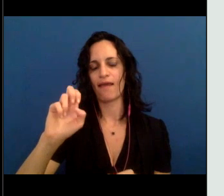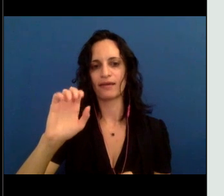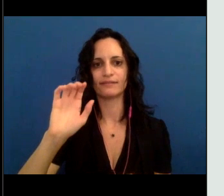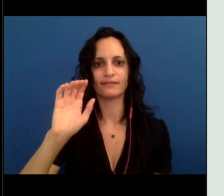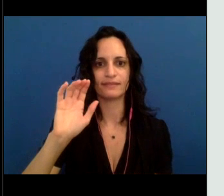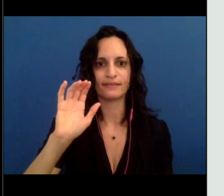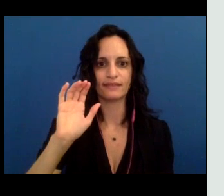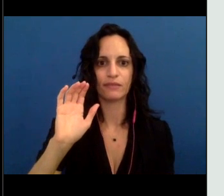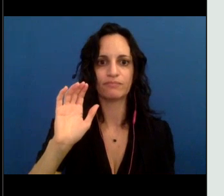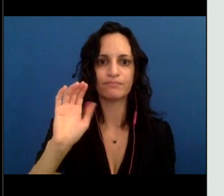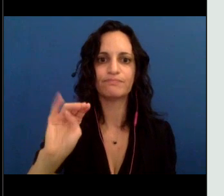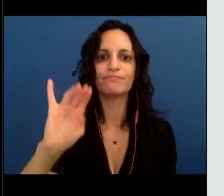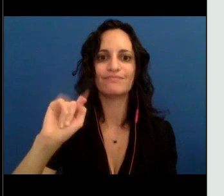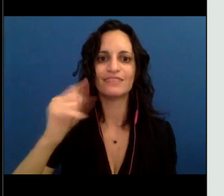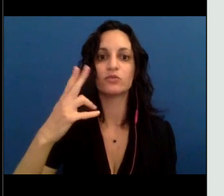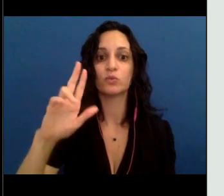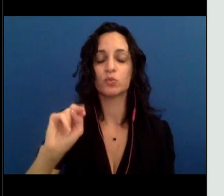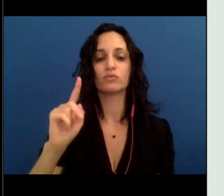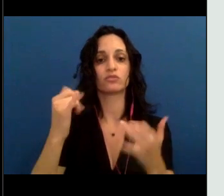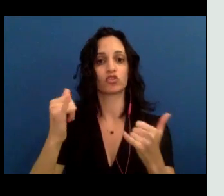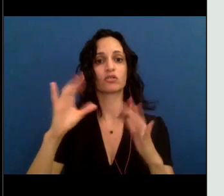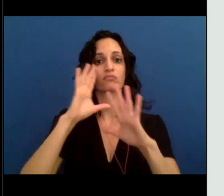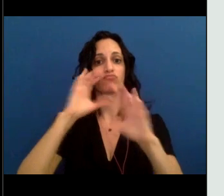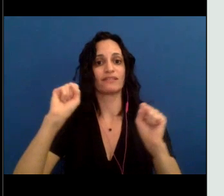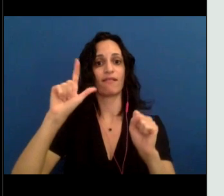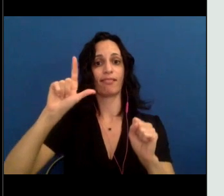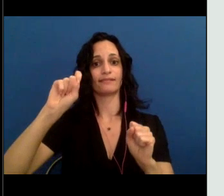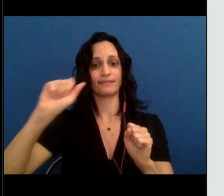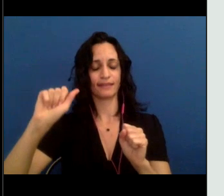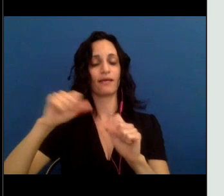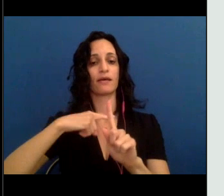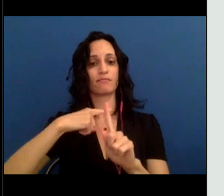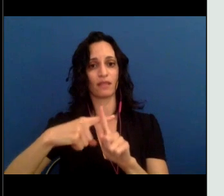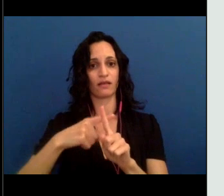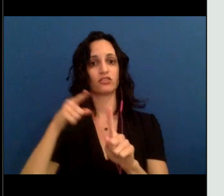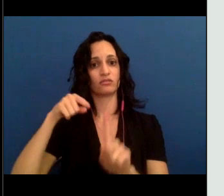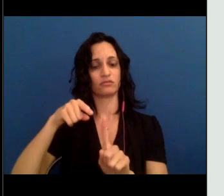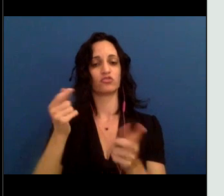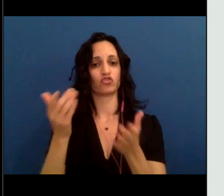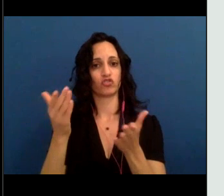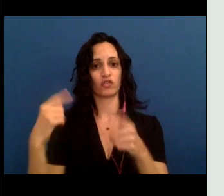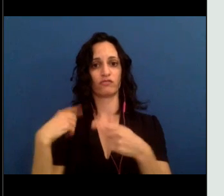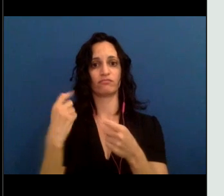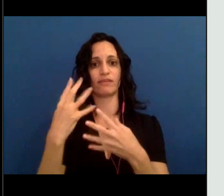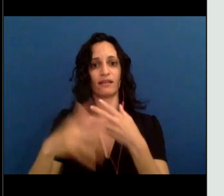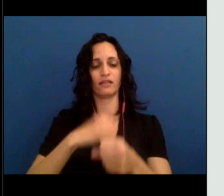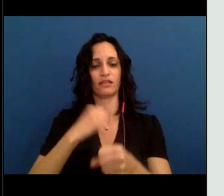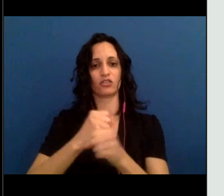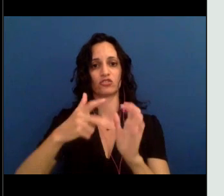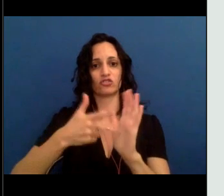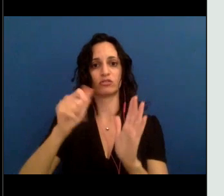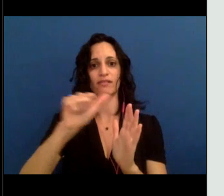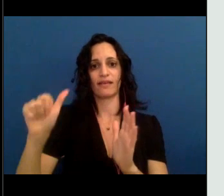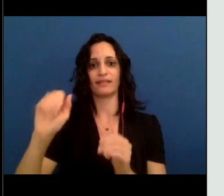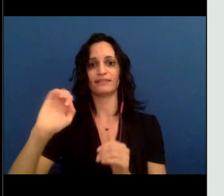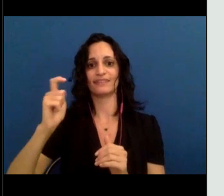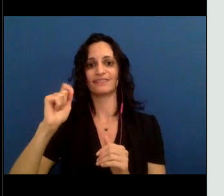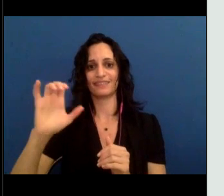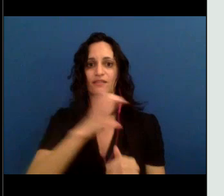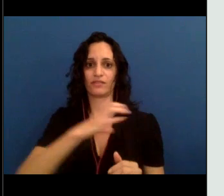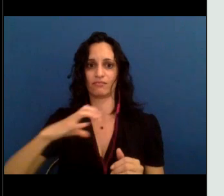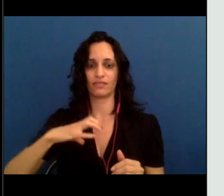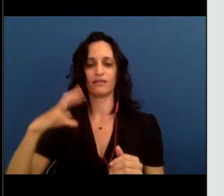current president of the LSA, but also served for many years on the AAA's executive committee, and also has served